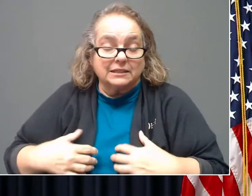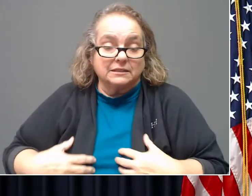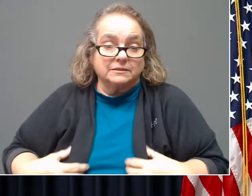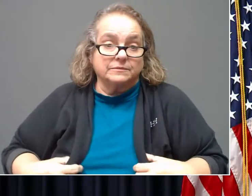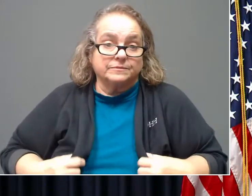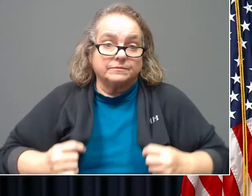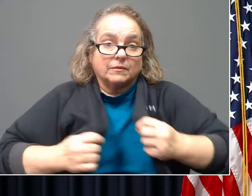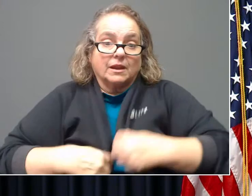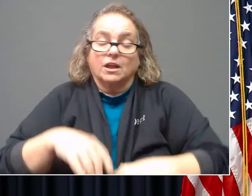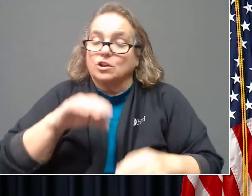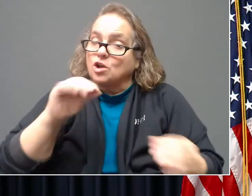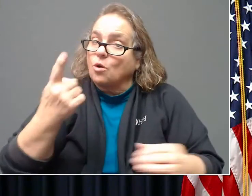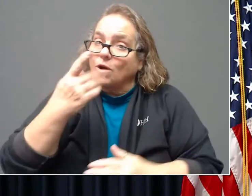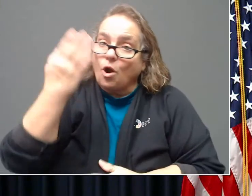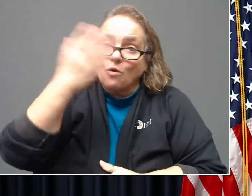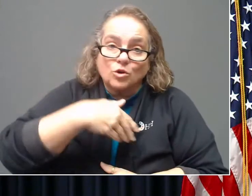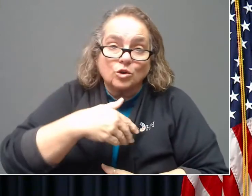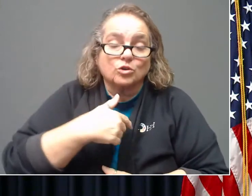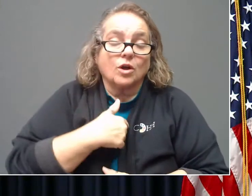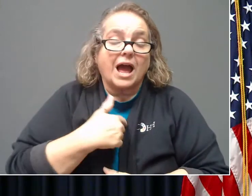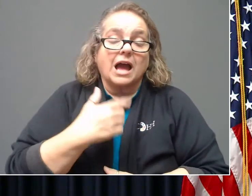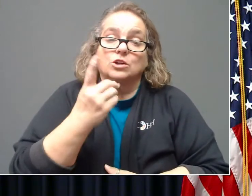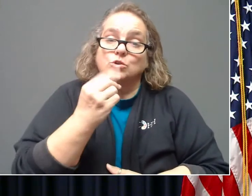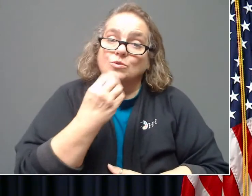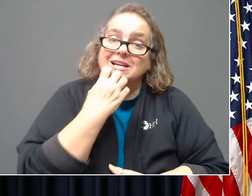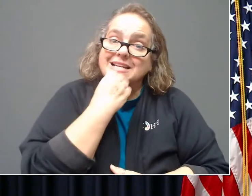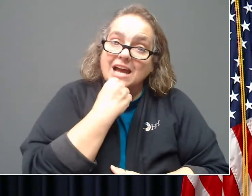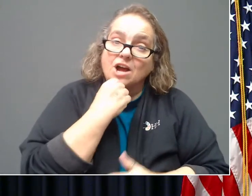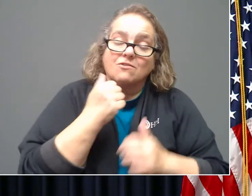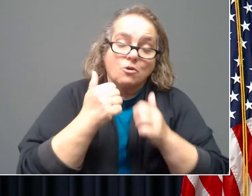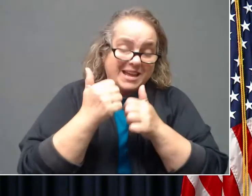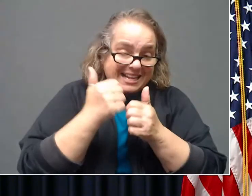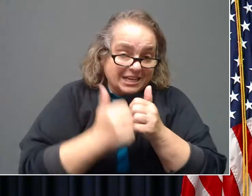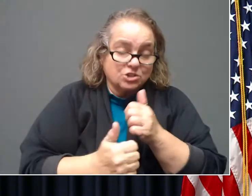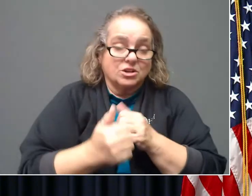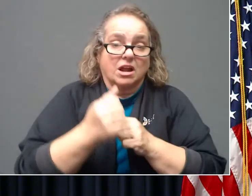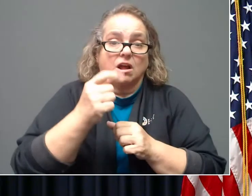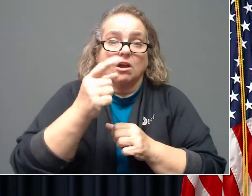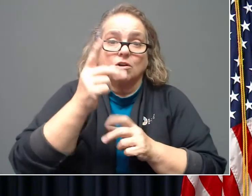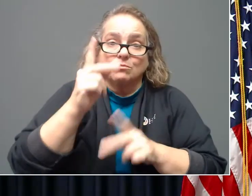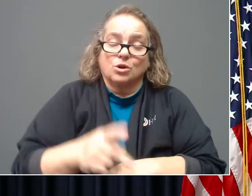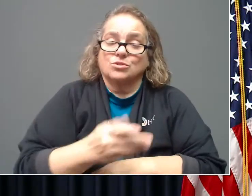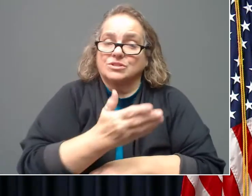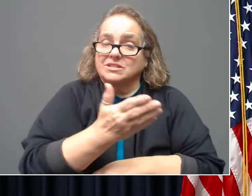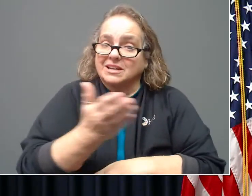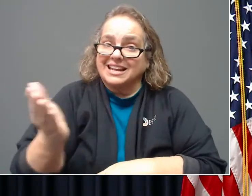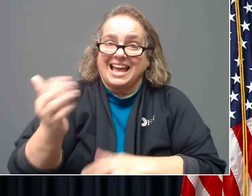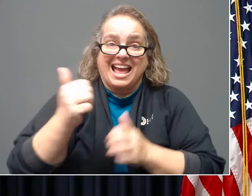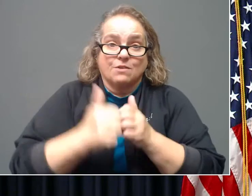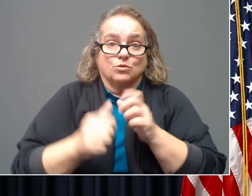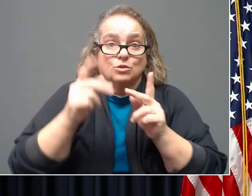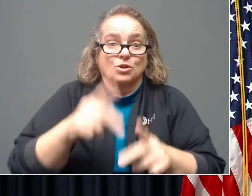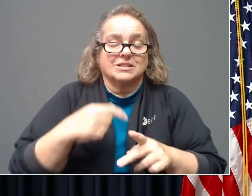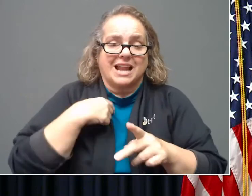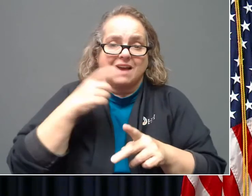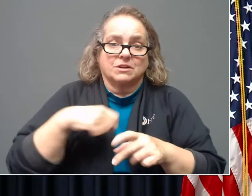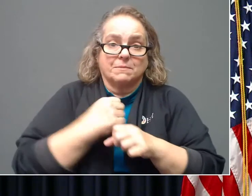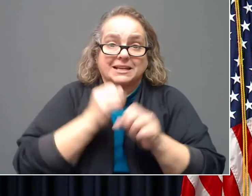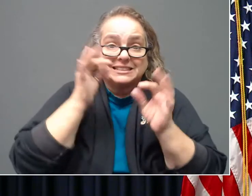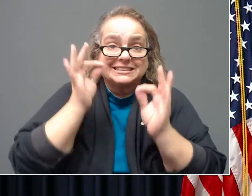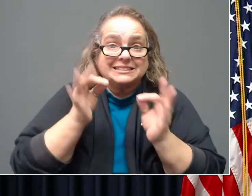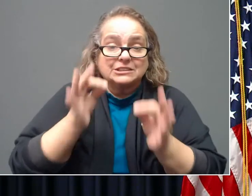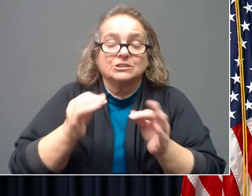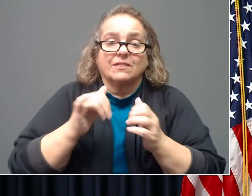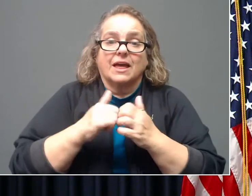overlooked. We care, and I care about each and every one of you. And that means making the decisions that, again, might